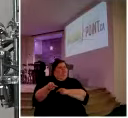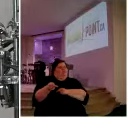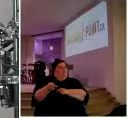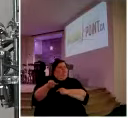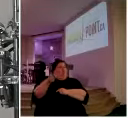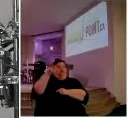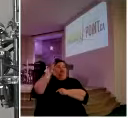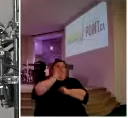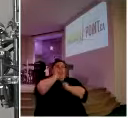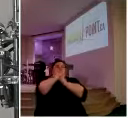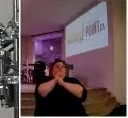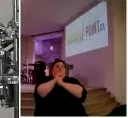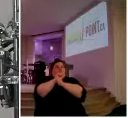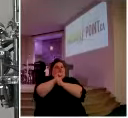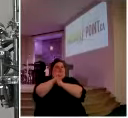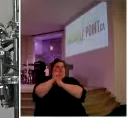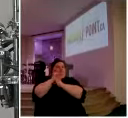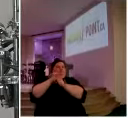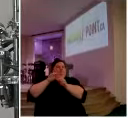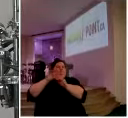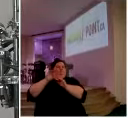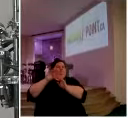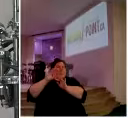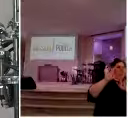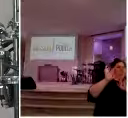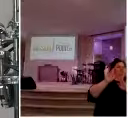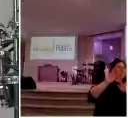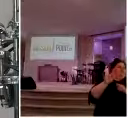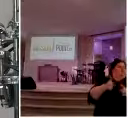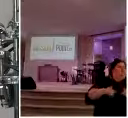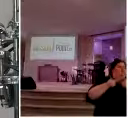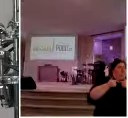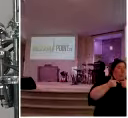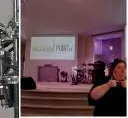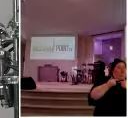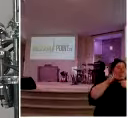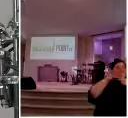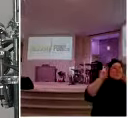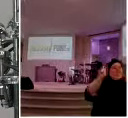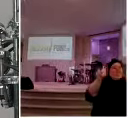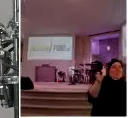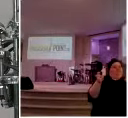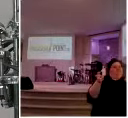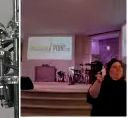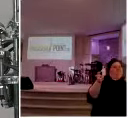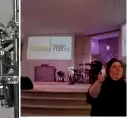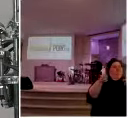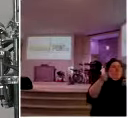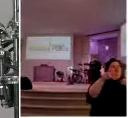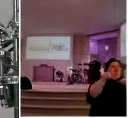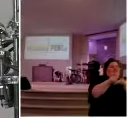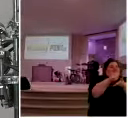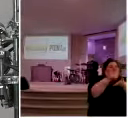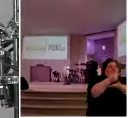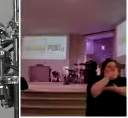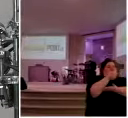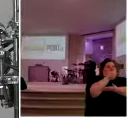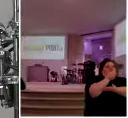their lives. And the phrase came up in our conversation that the gospel is